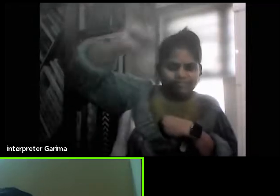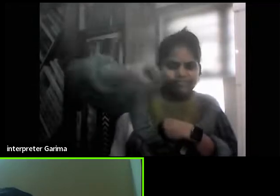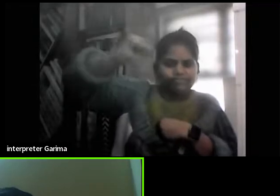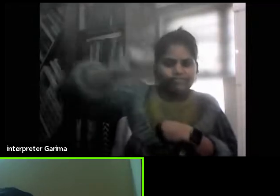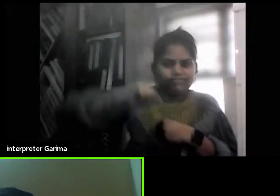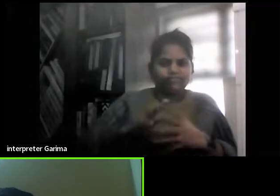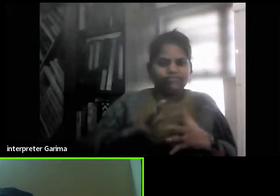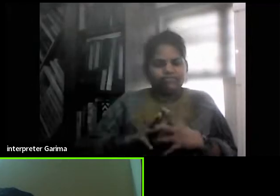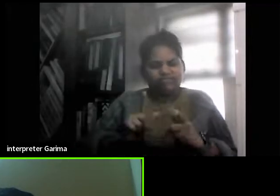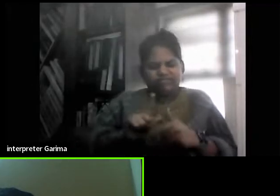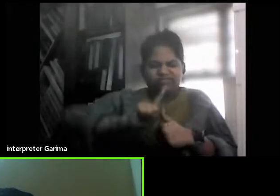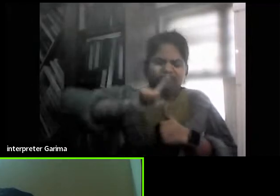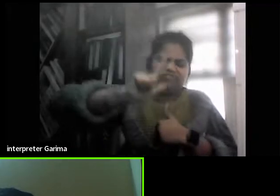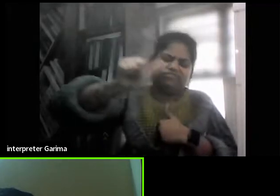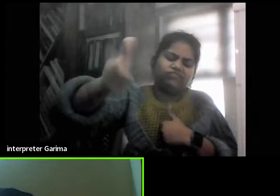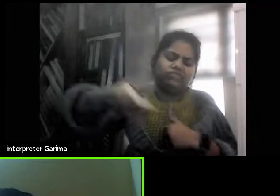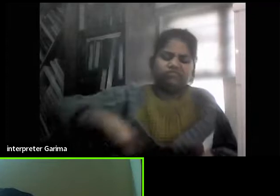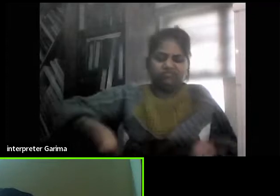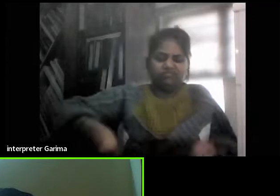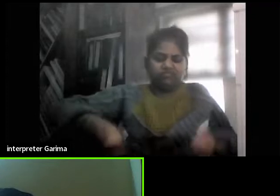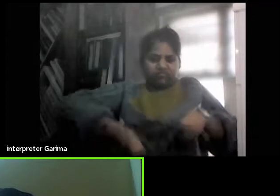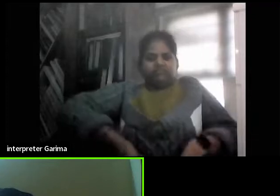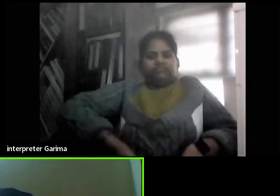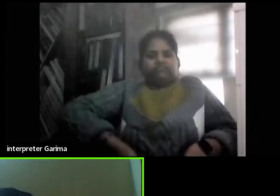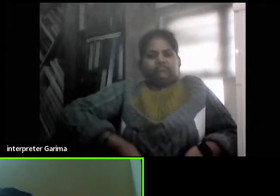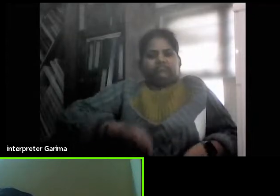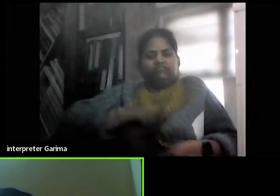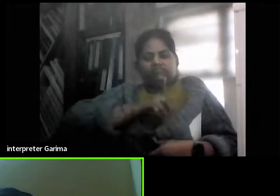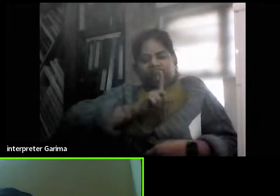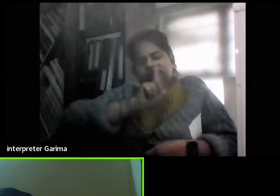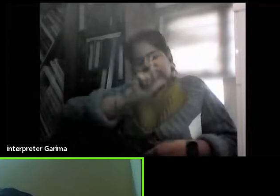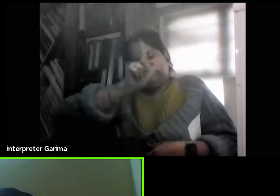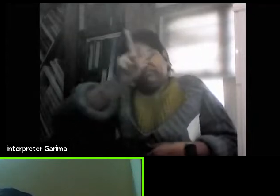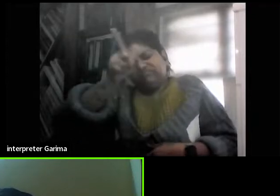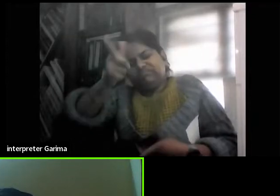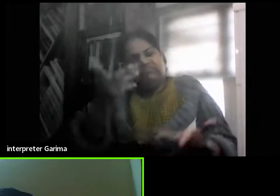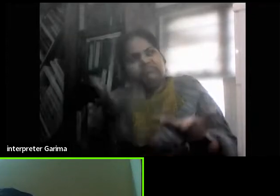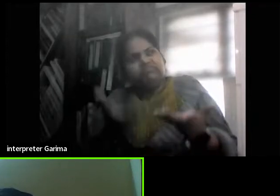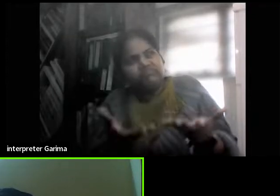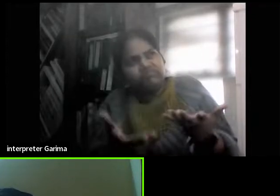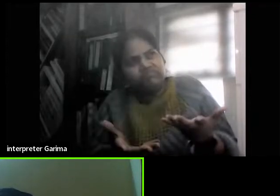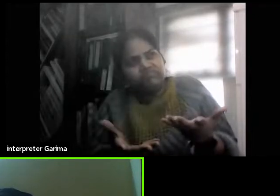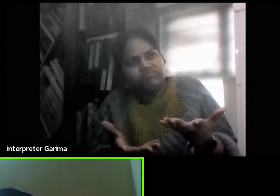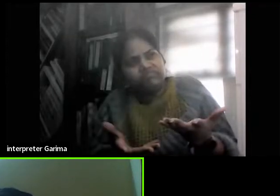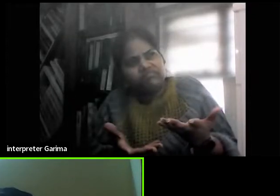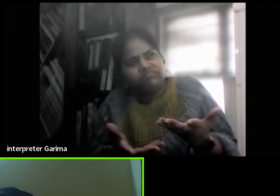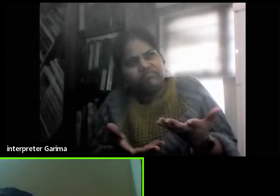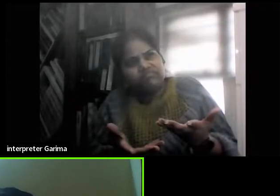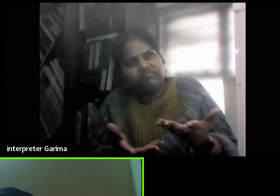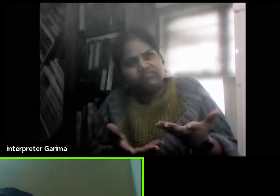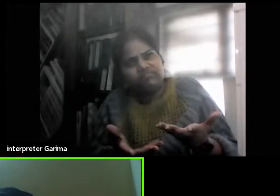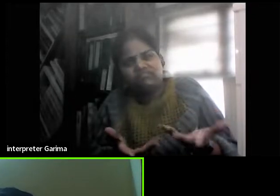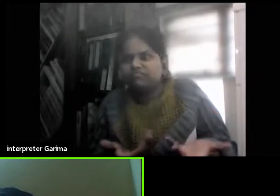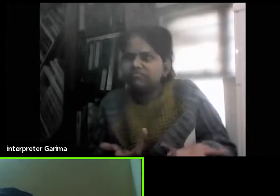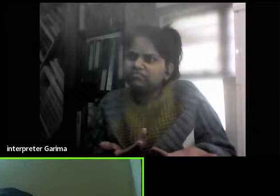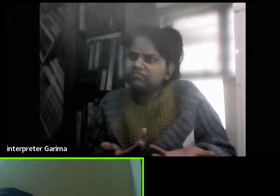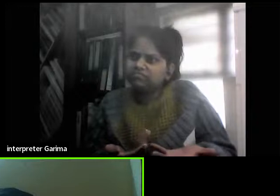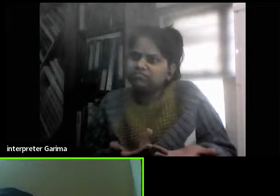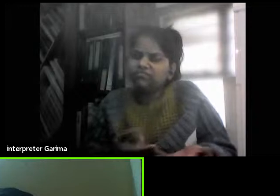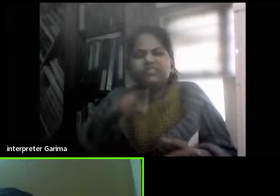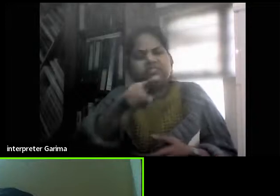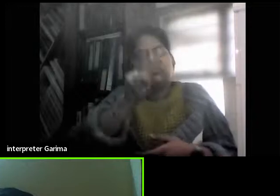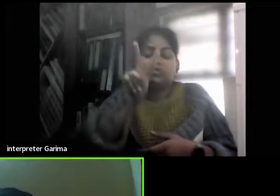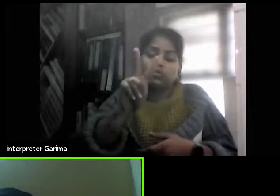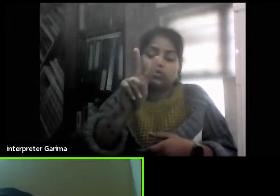strike going, almost like running for, as I said earlier, more than 12 days. So